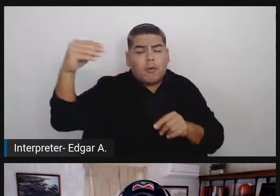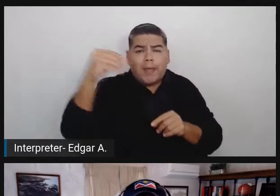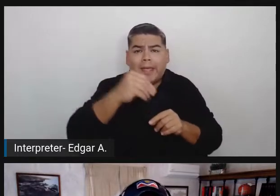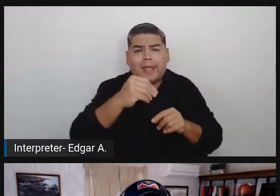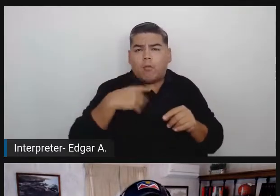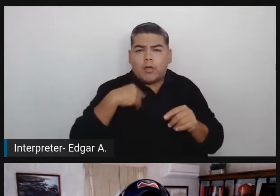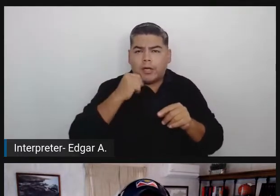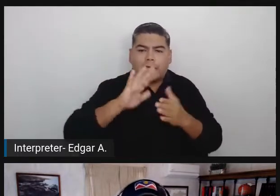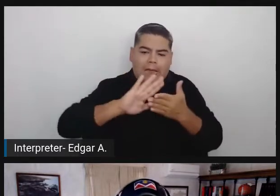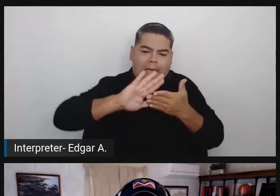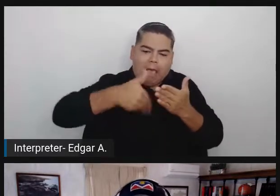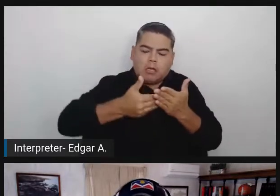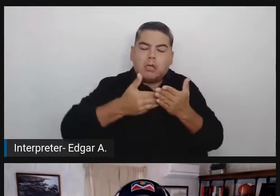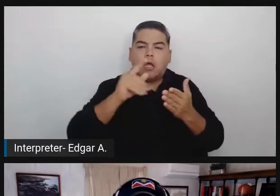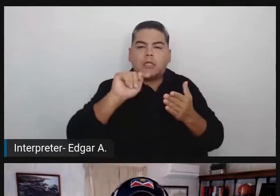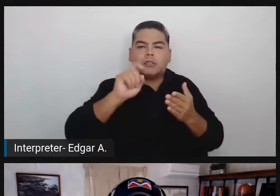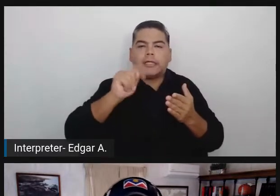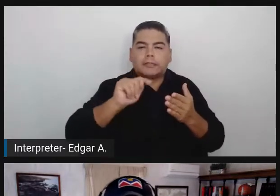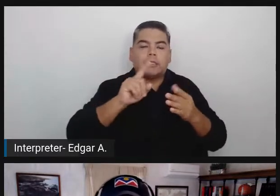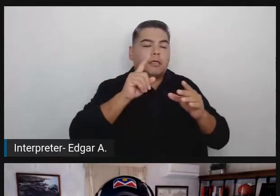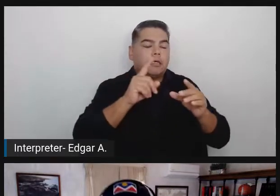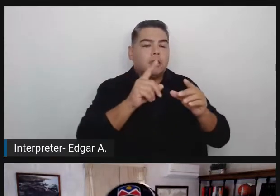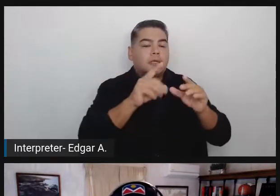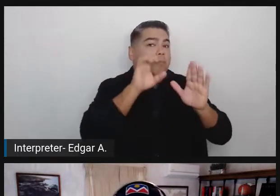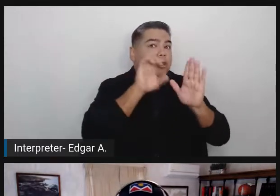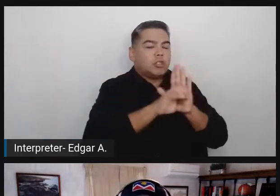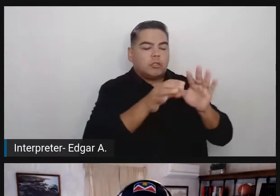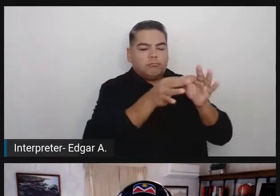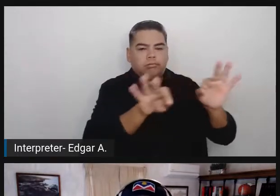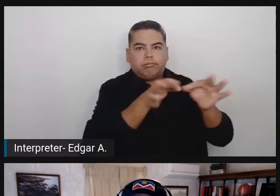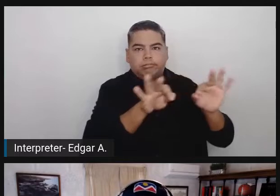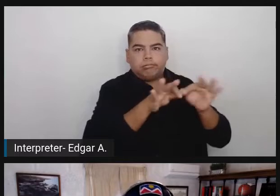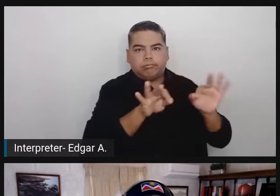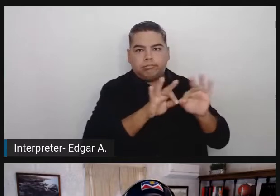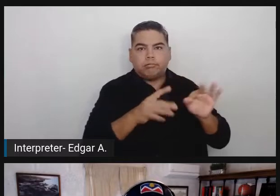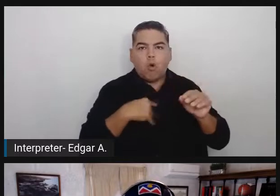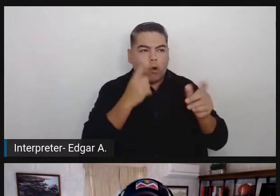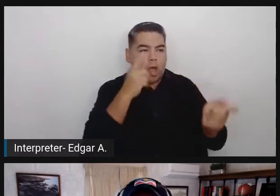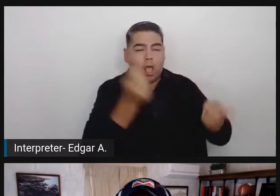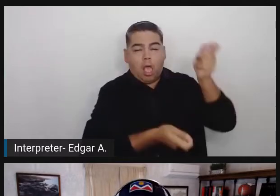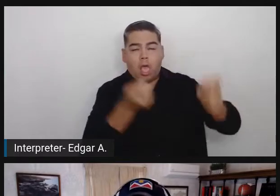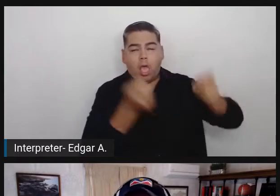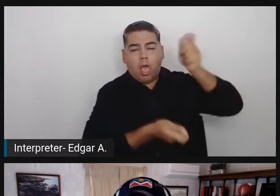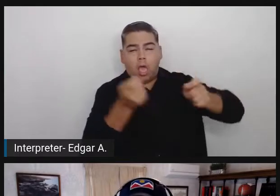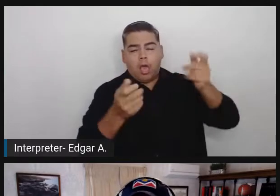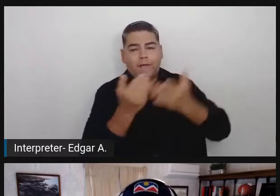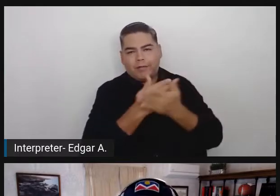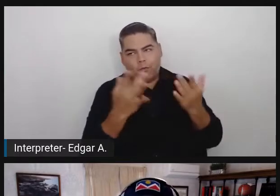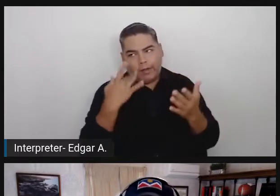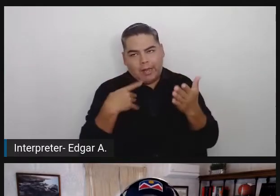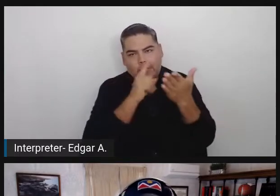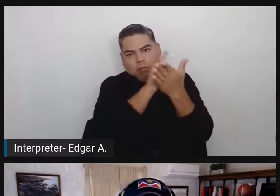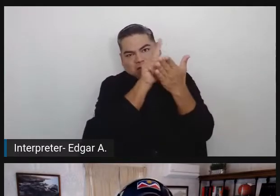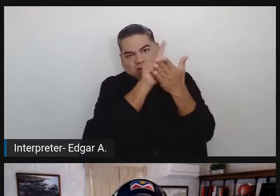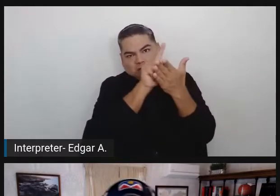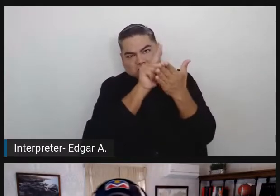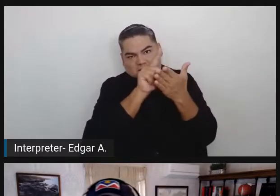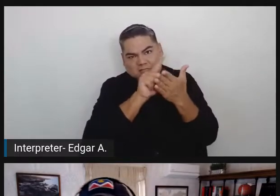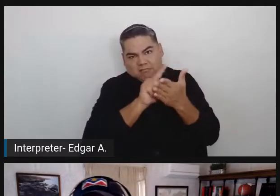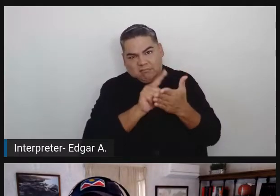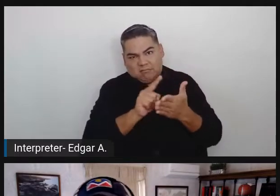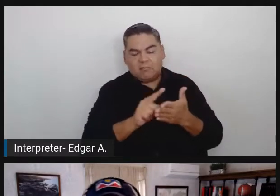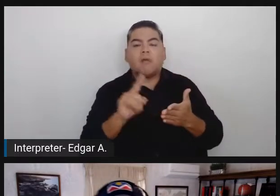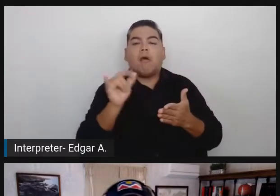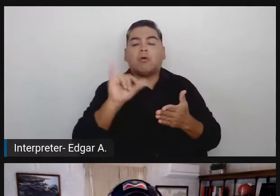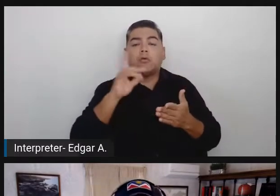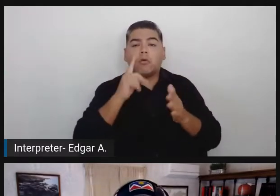text and add alt text to images. We're not going to go remediate page content, because that can take weeks at a time, and also